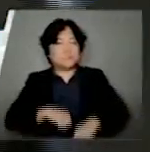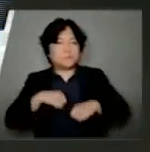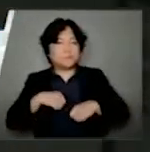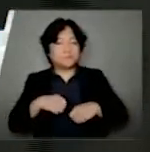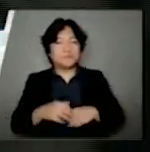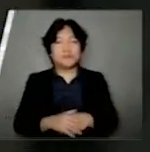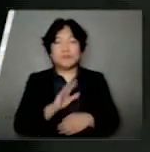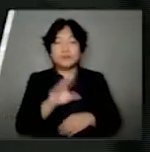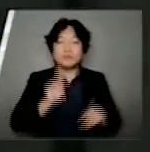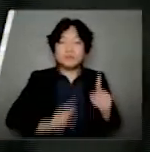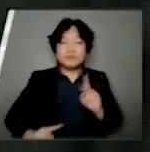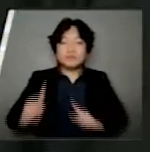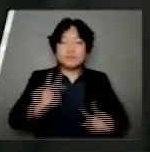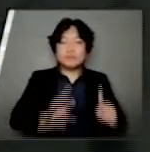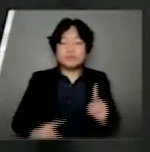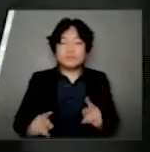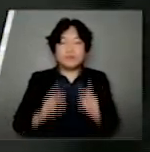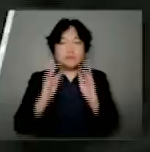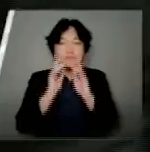sa Glastonbury Festival.